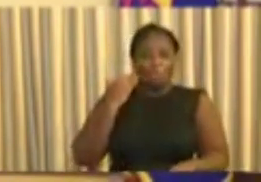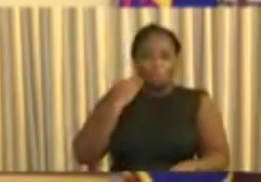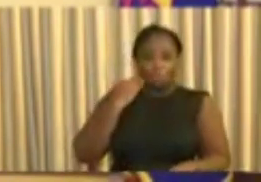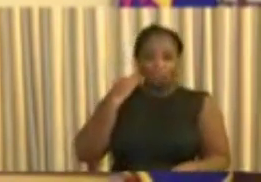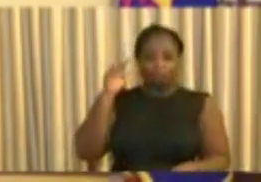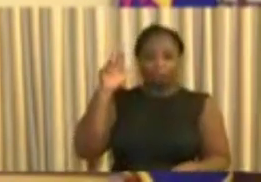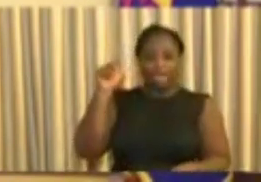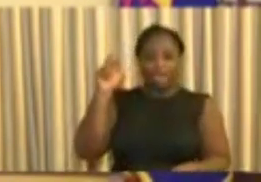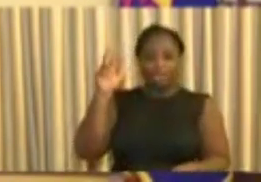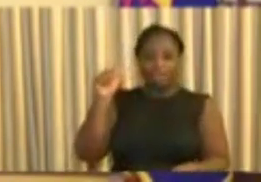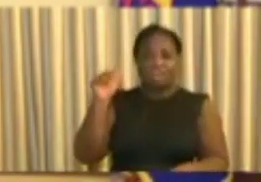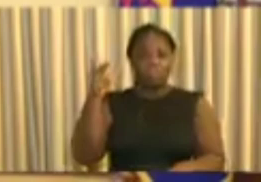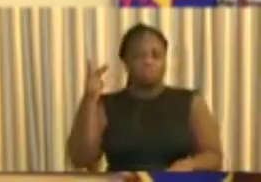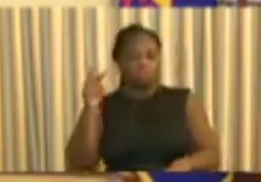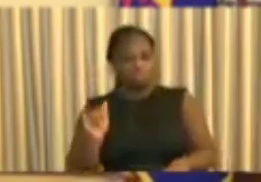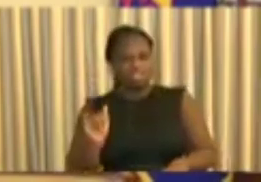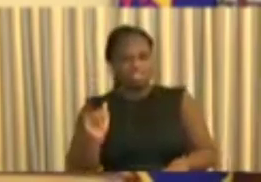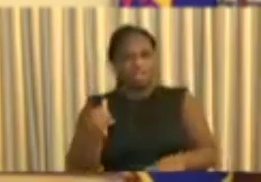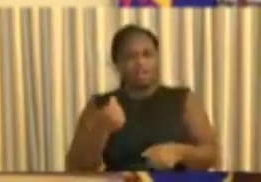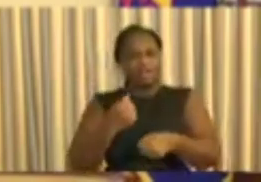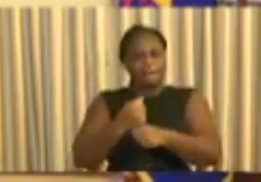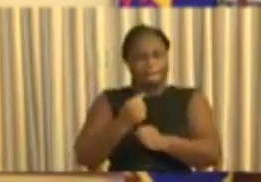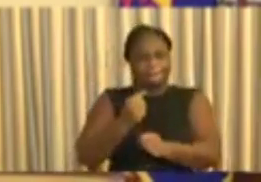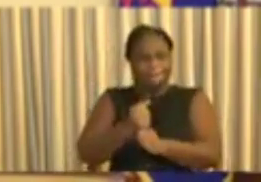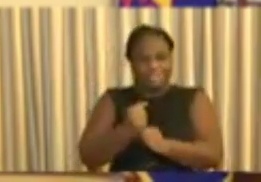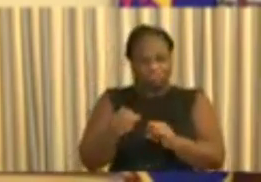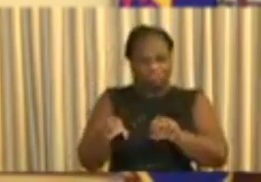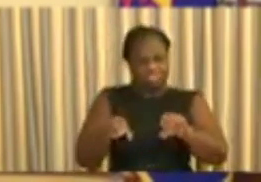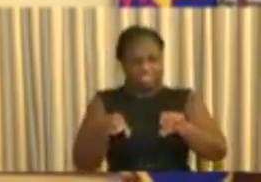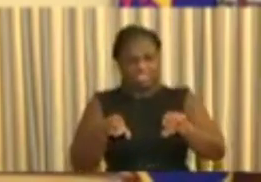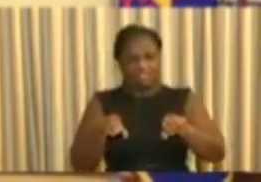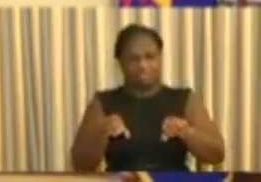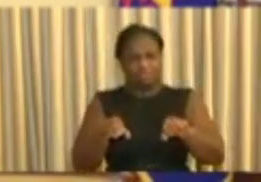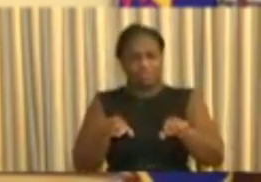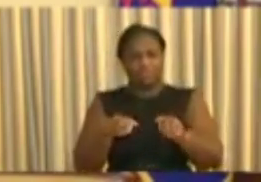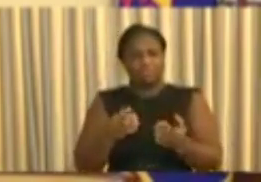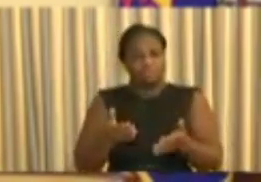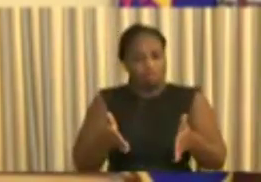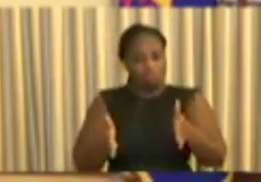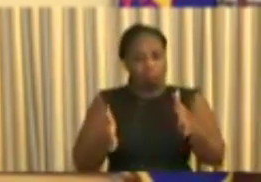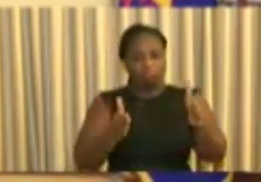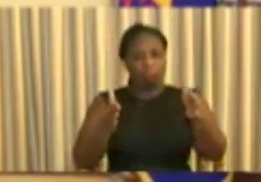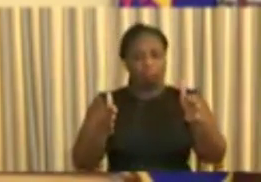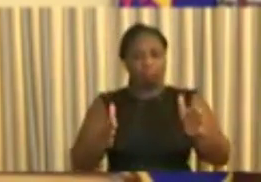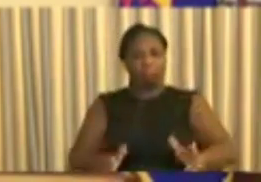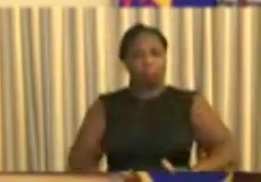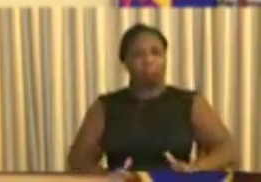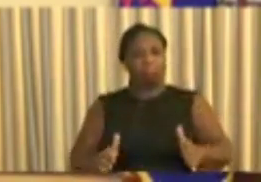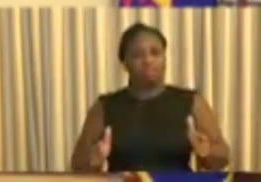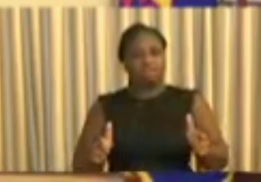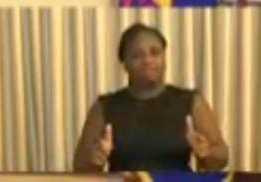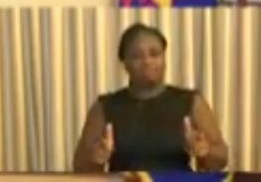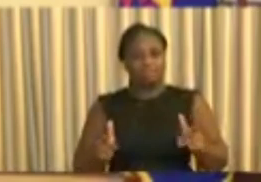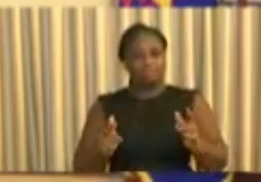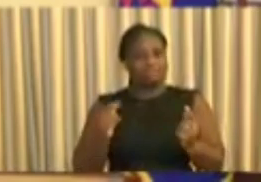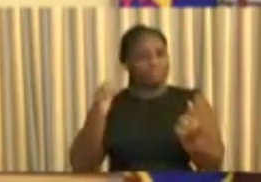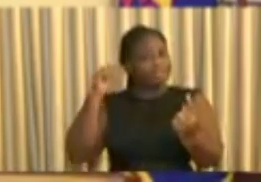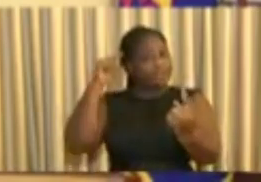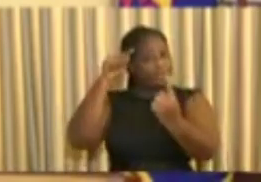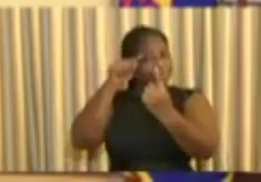two areas had to make significant adjustments to our way of life, with the ultimate